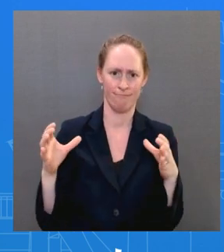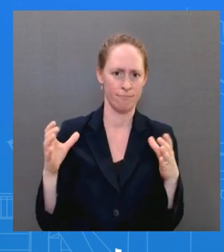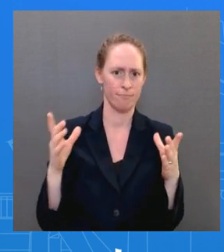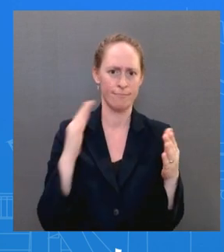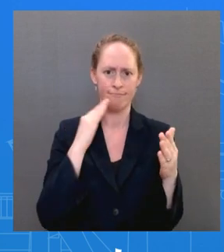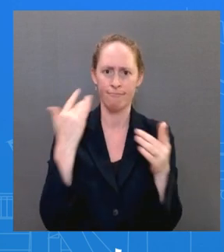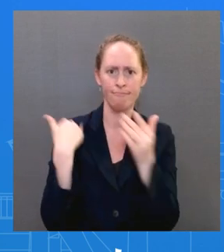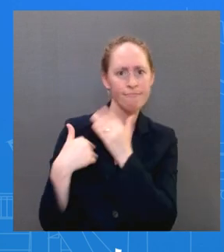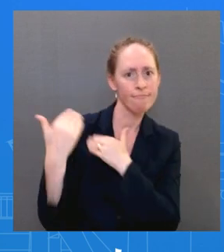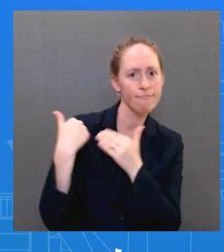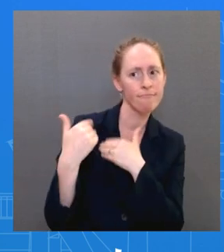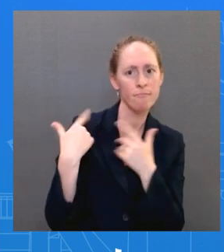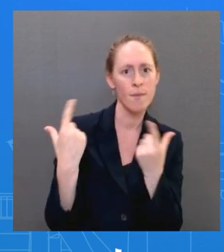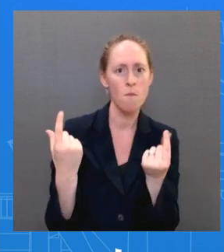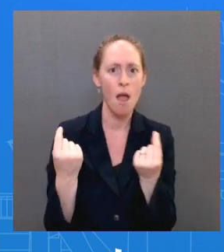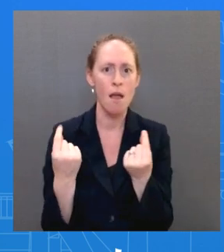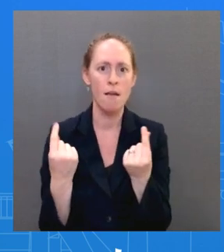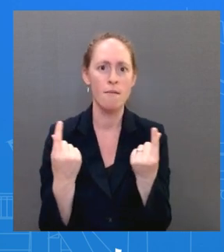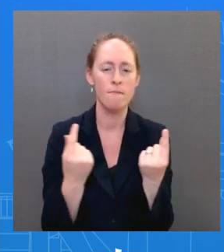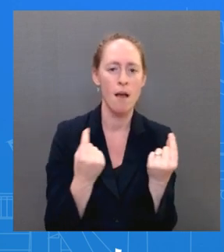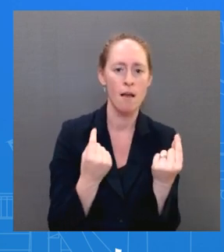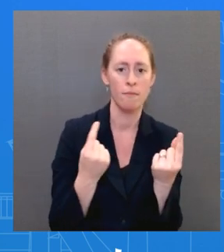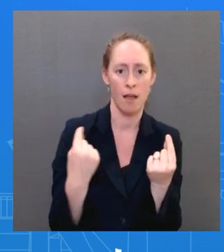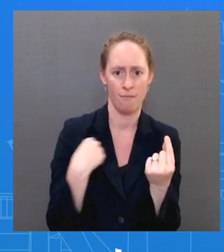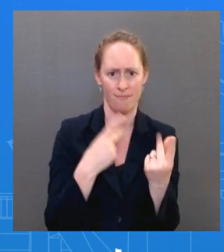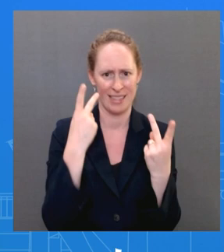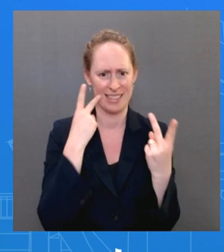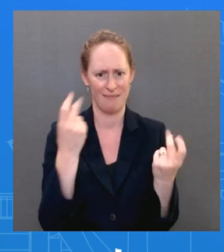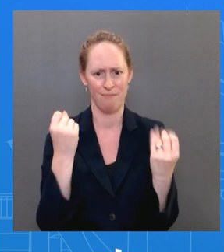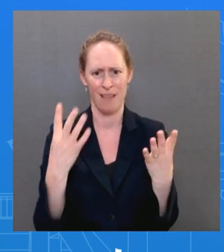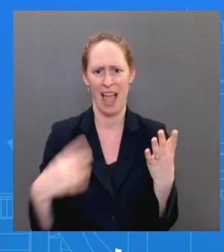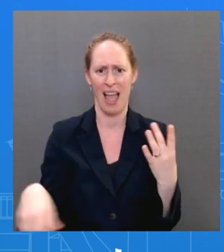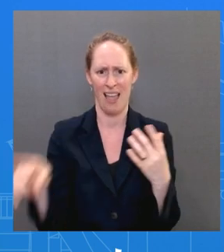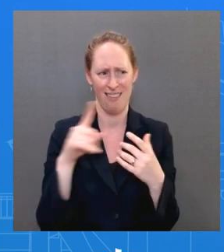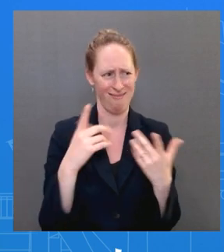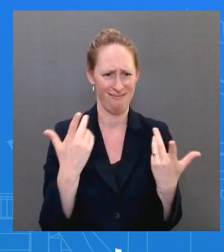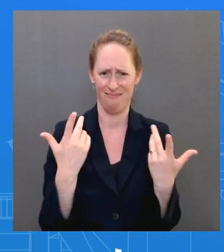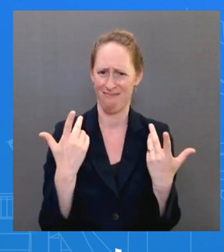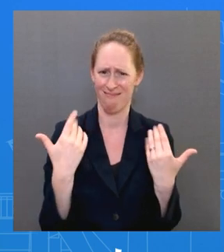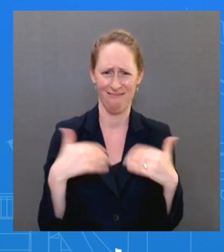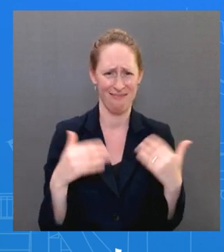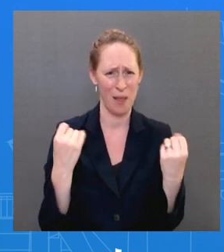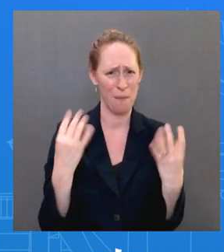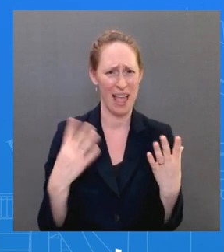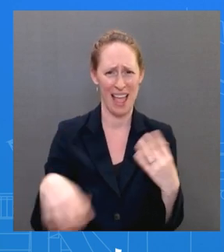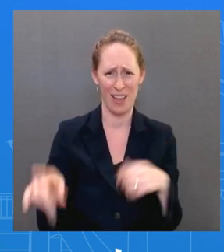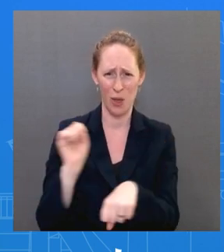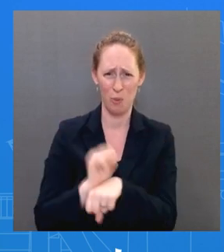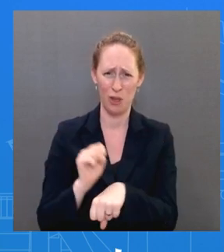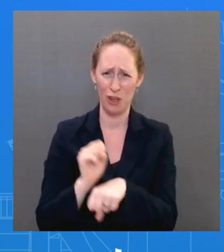across the country are back to work at a historic level. 21 states, the most in history, have